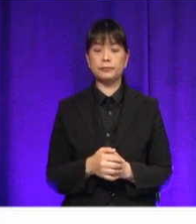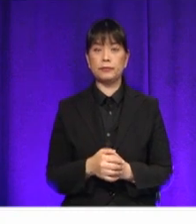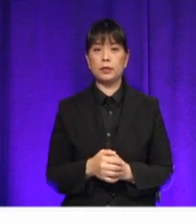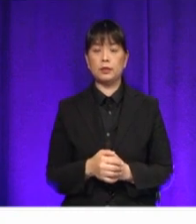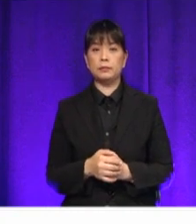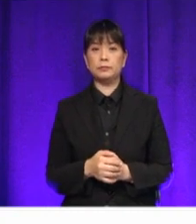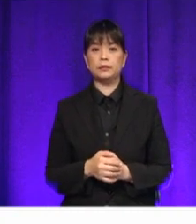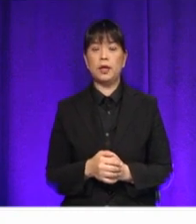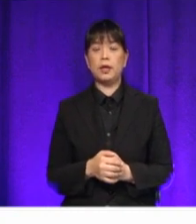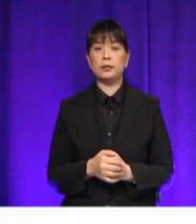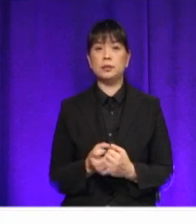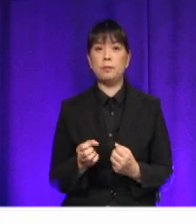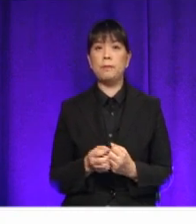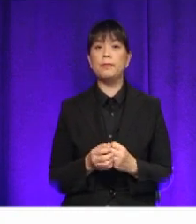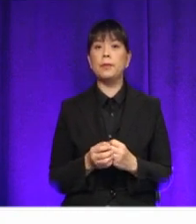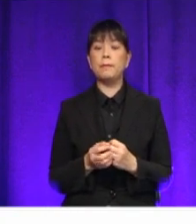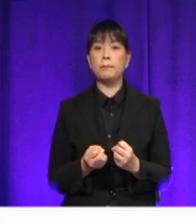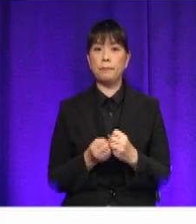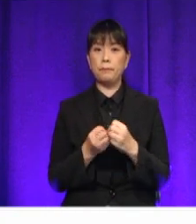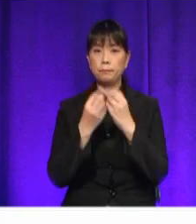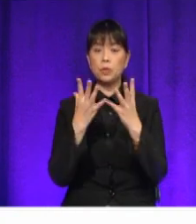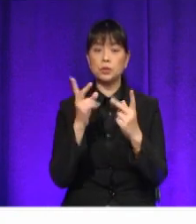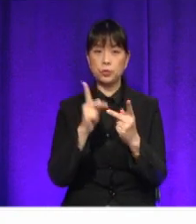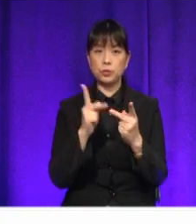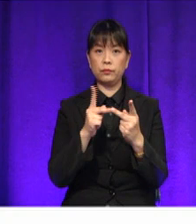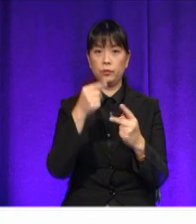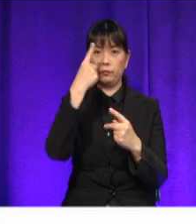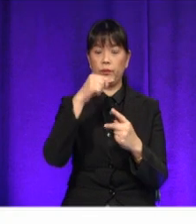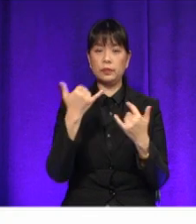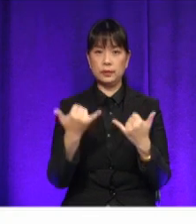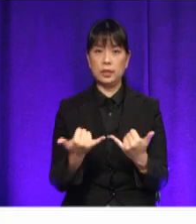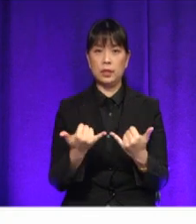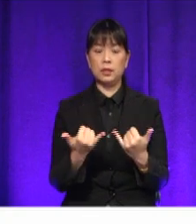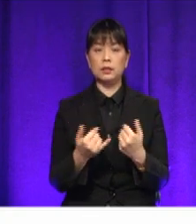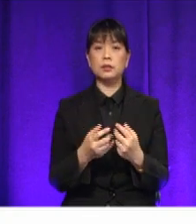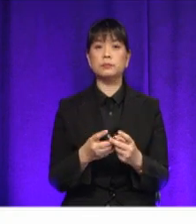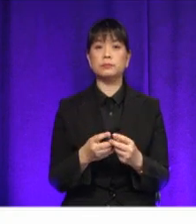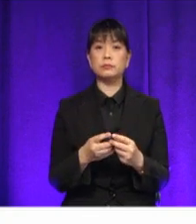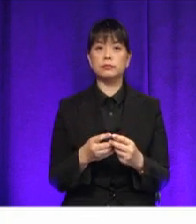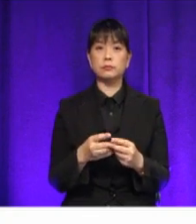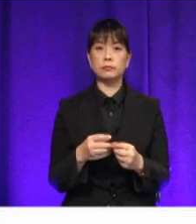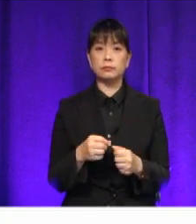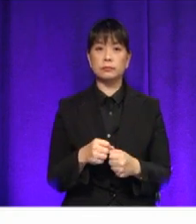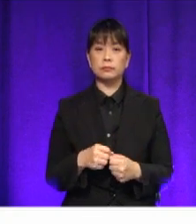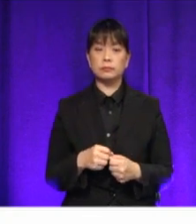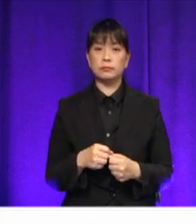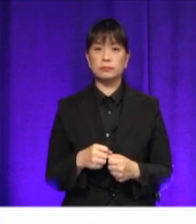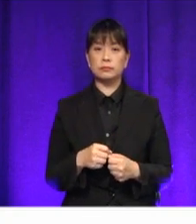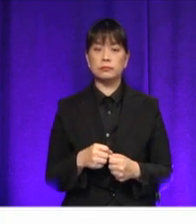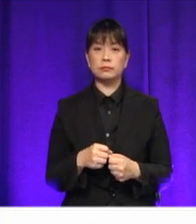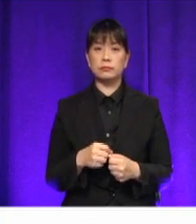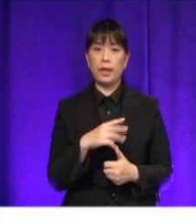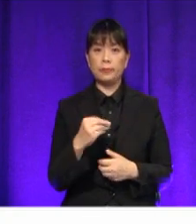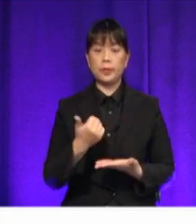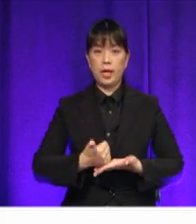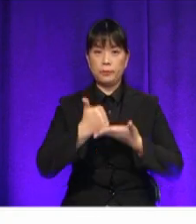more suitable for our current situation today due to the COVID-19 pandemic. As it helps